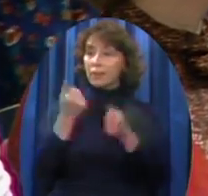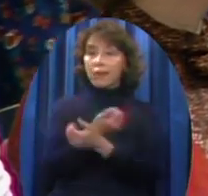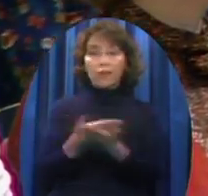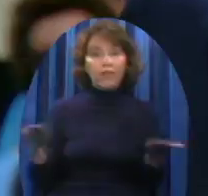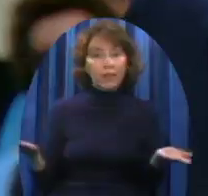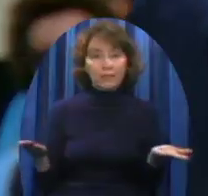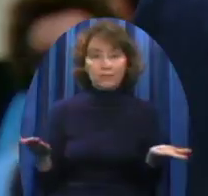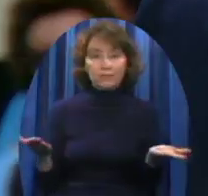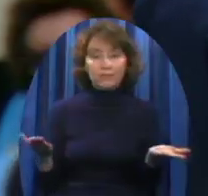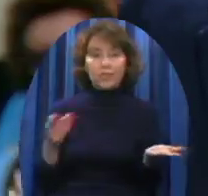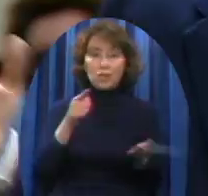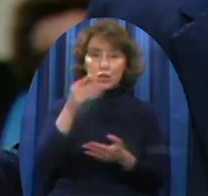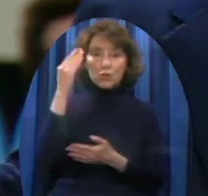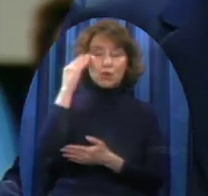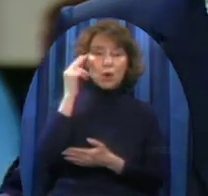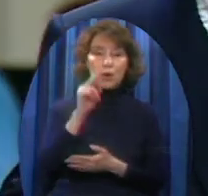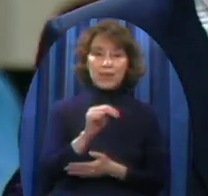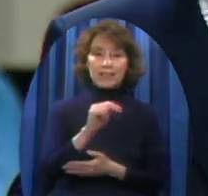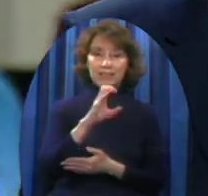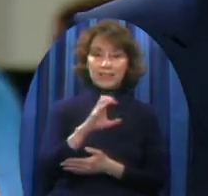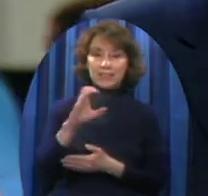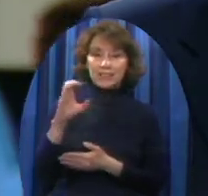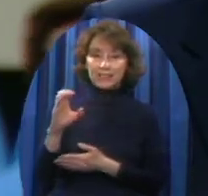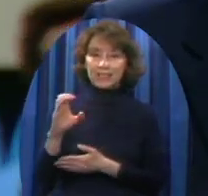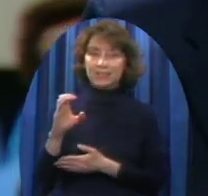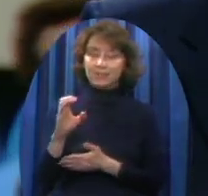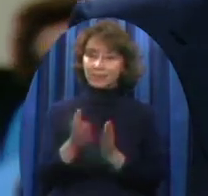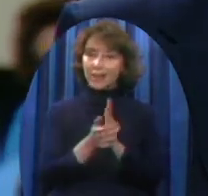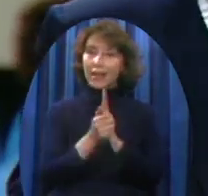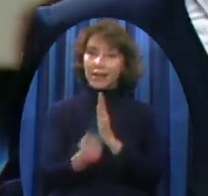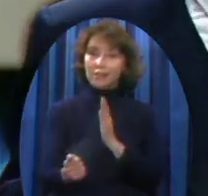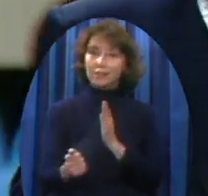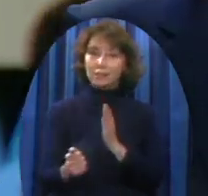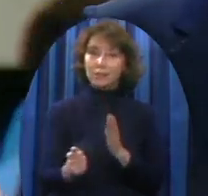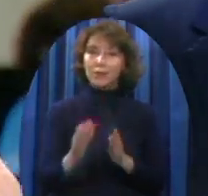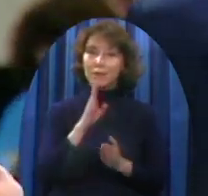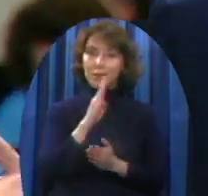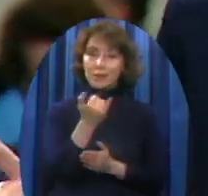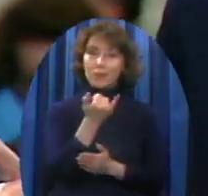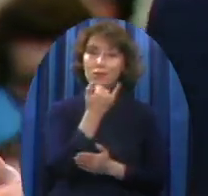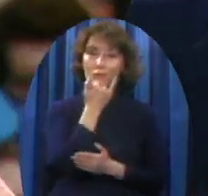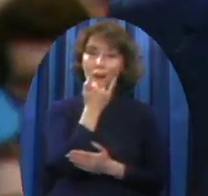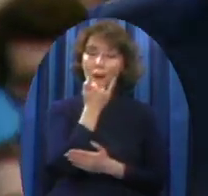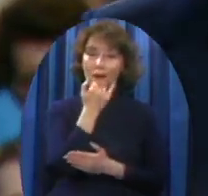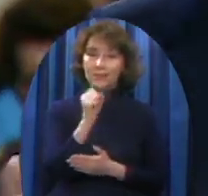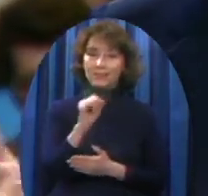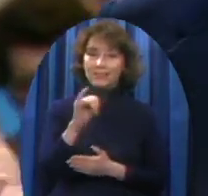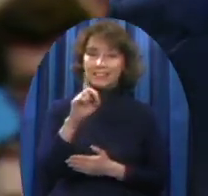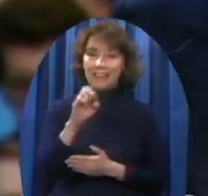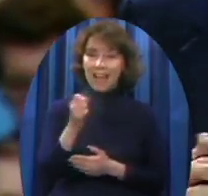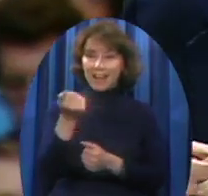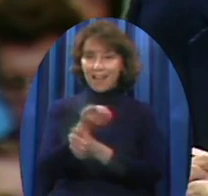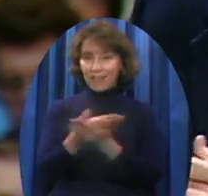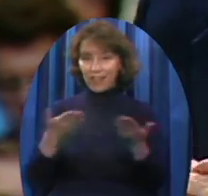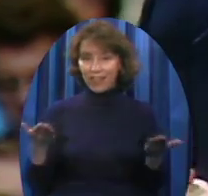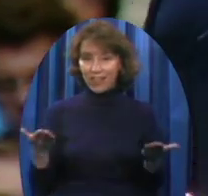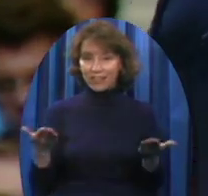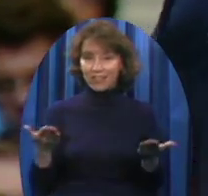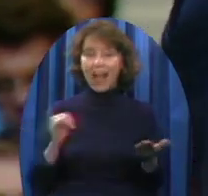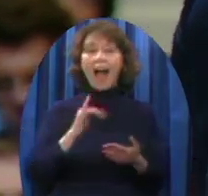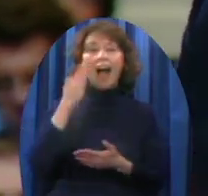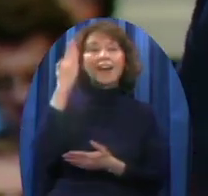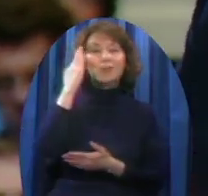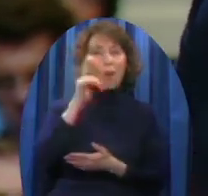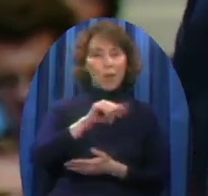You know, the NCC has a talent of being on the wrong side of everything. Now, God bless them. I know they think I'm